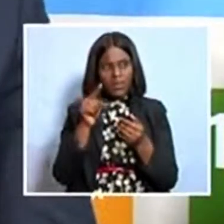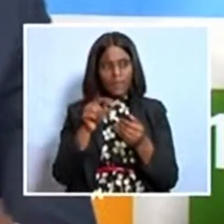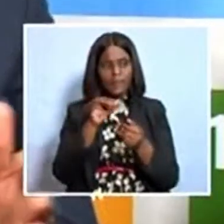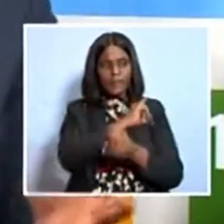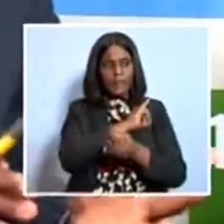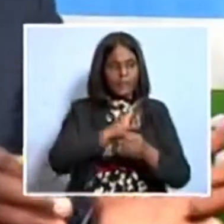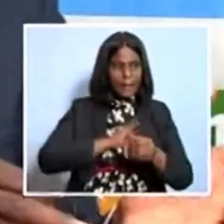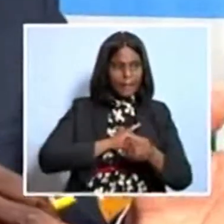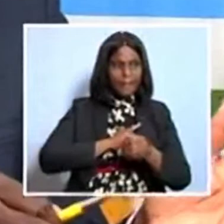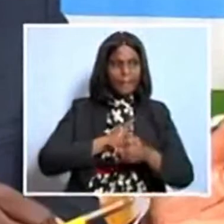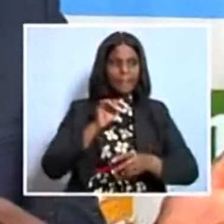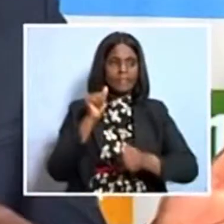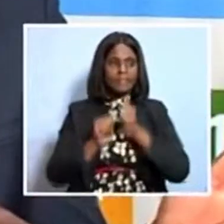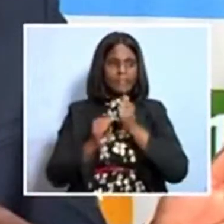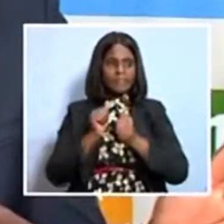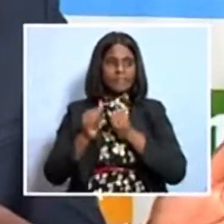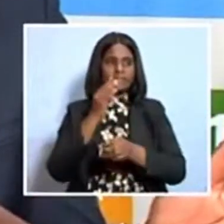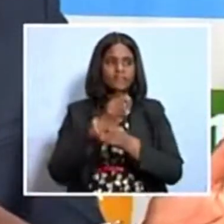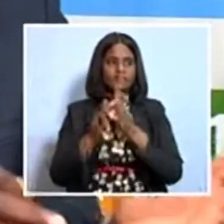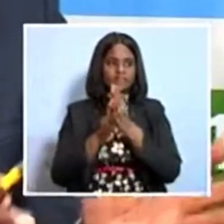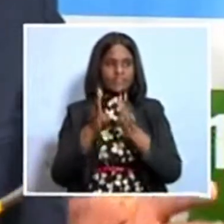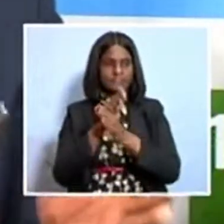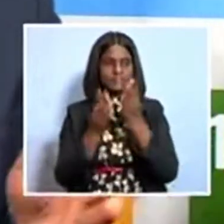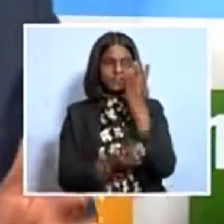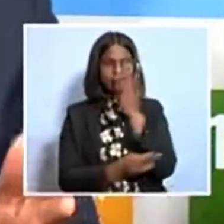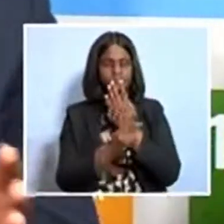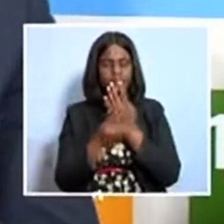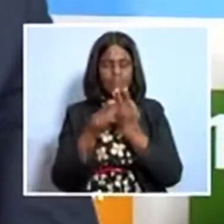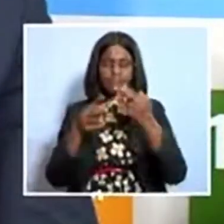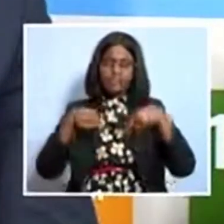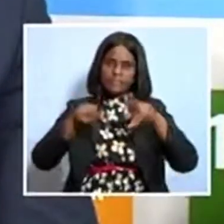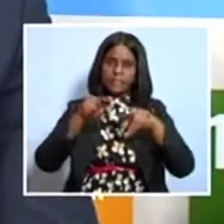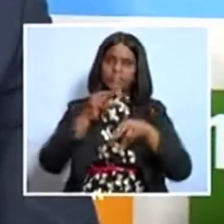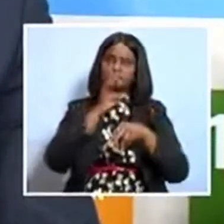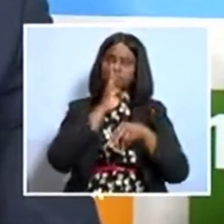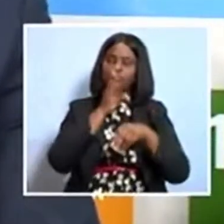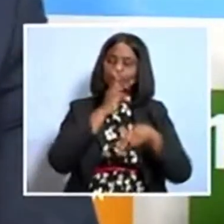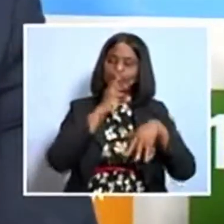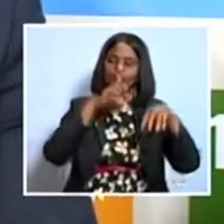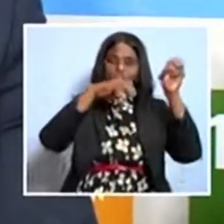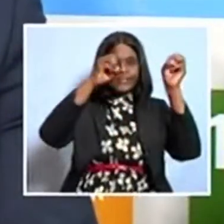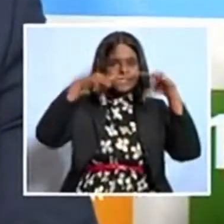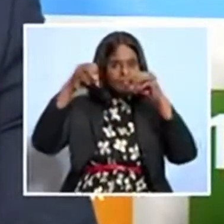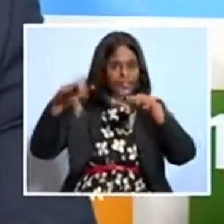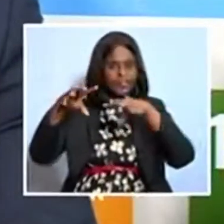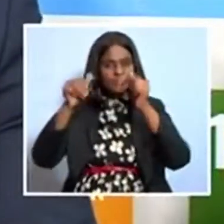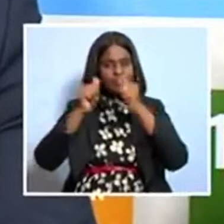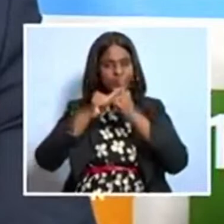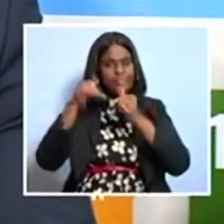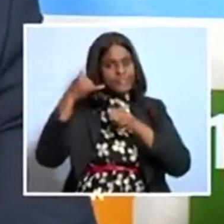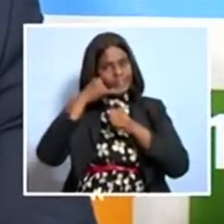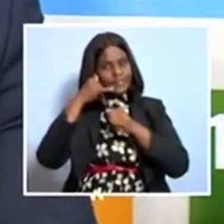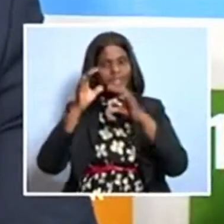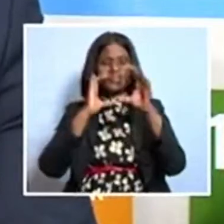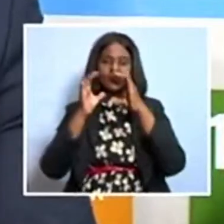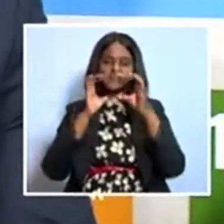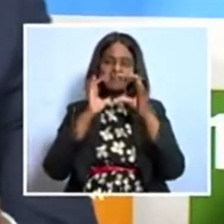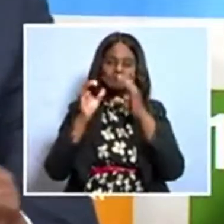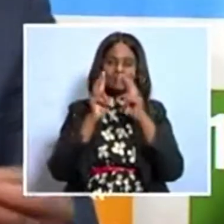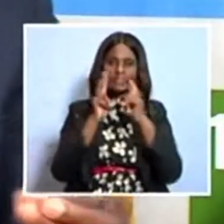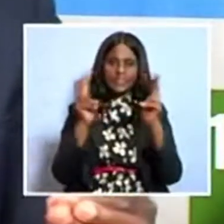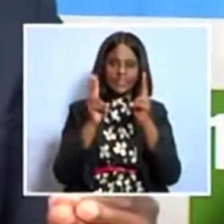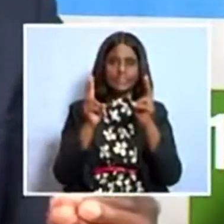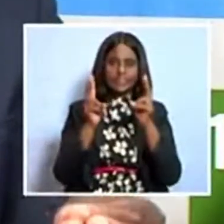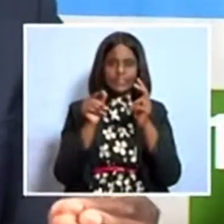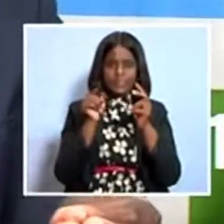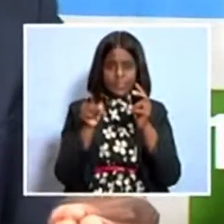industrialization, which is infrastructure: roads, water, energy, and telecommunication. So without